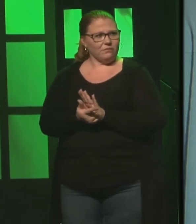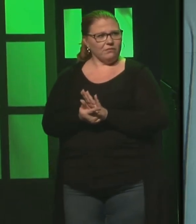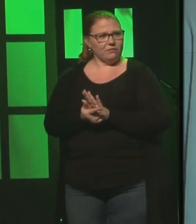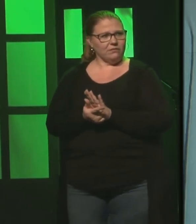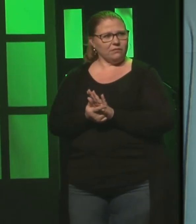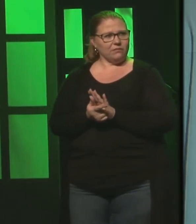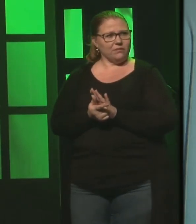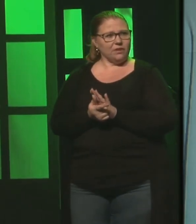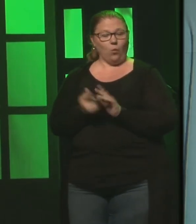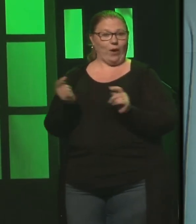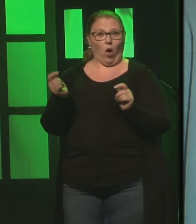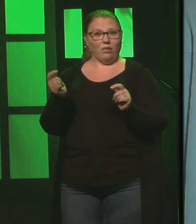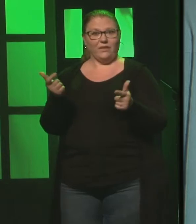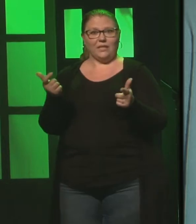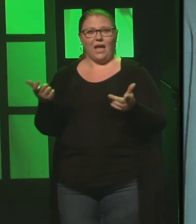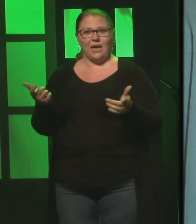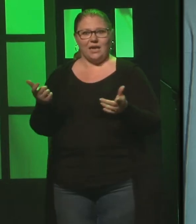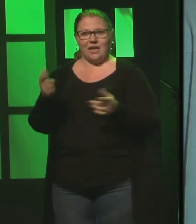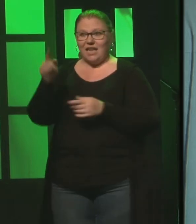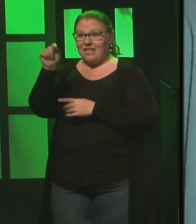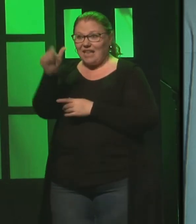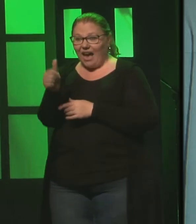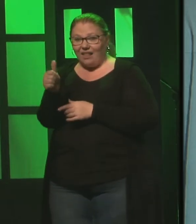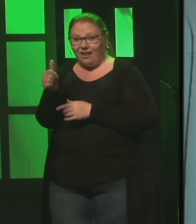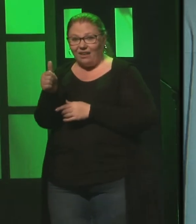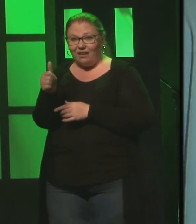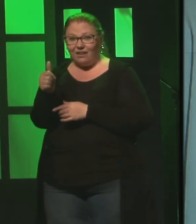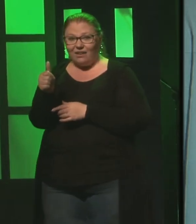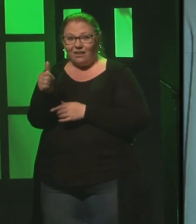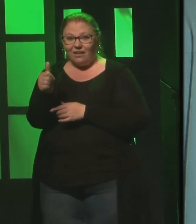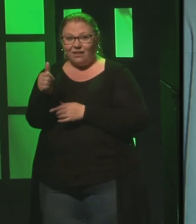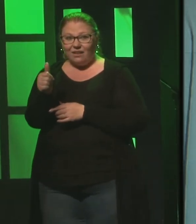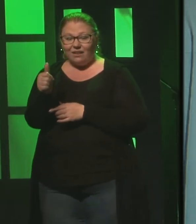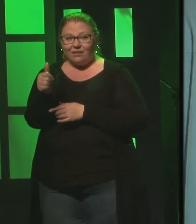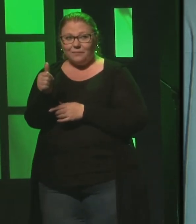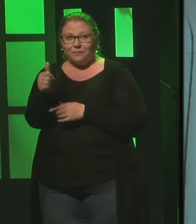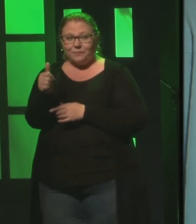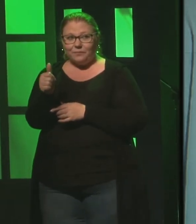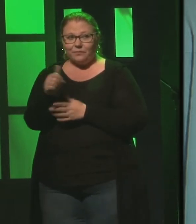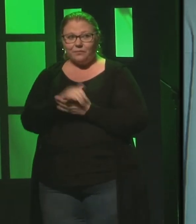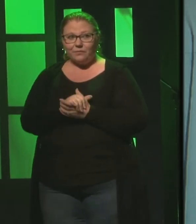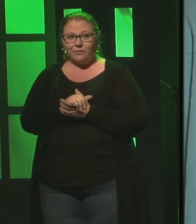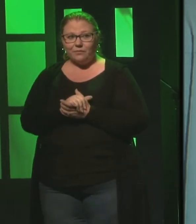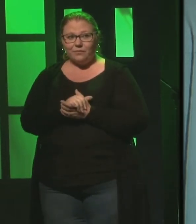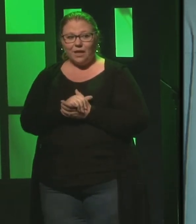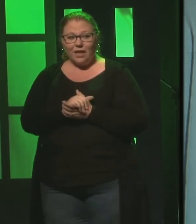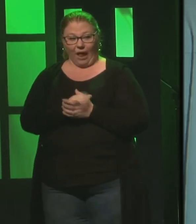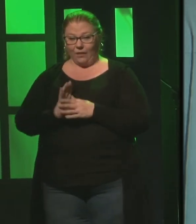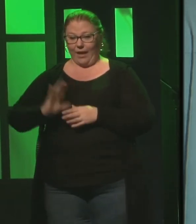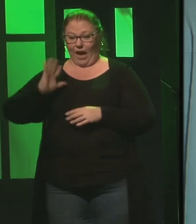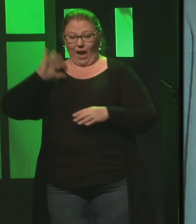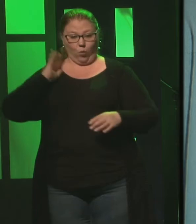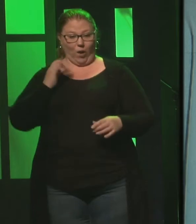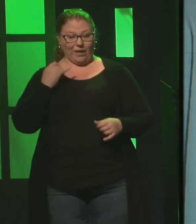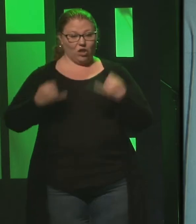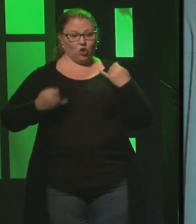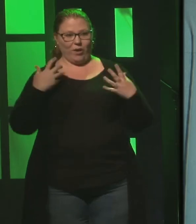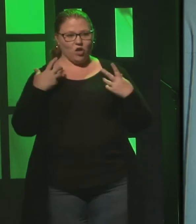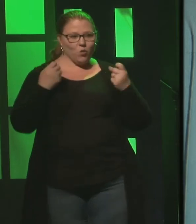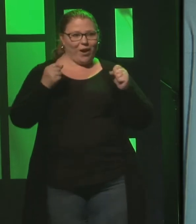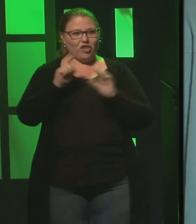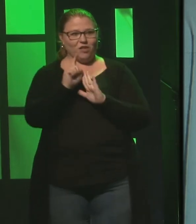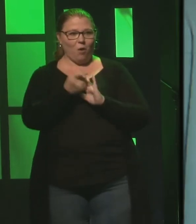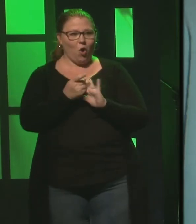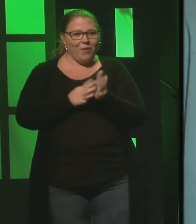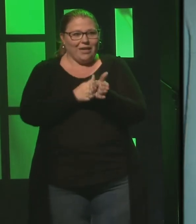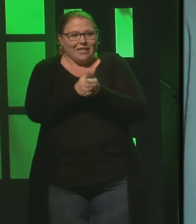And when all of a sudden tithing moves from this joy, moves from this courageous moment